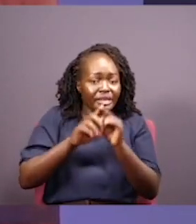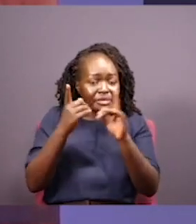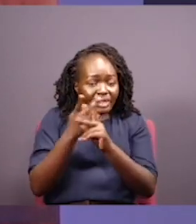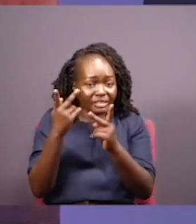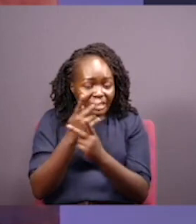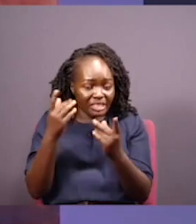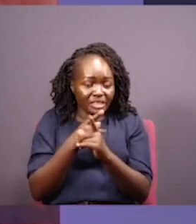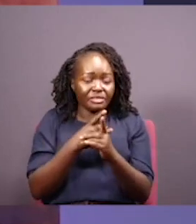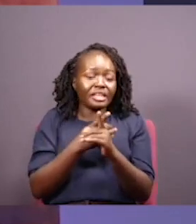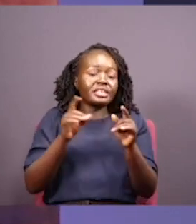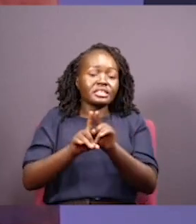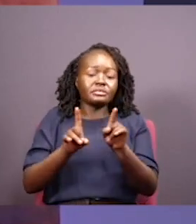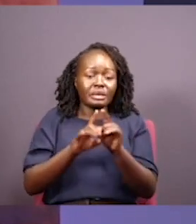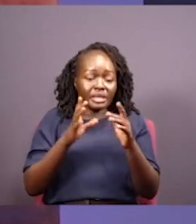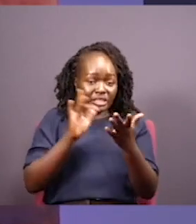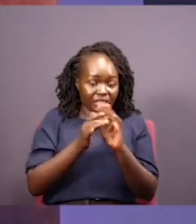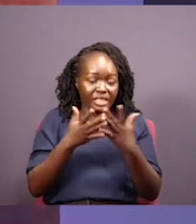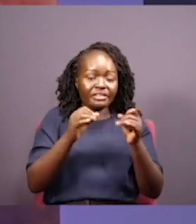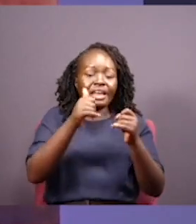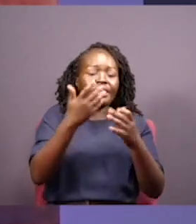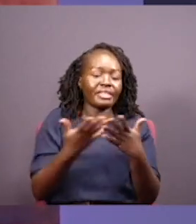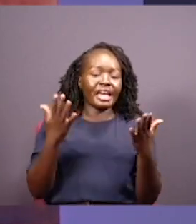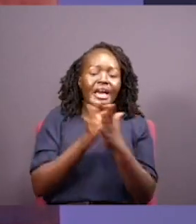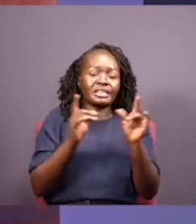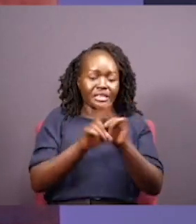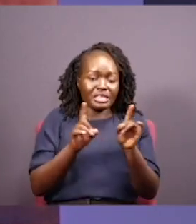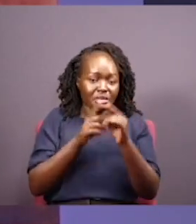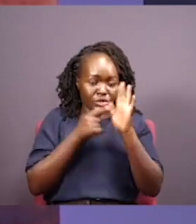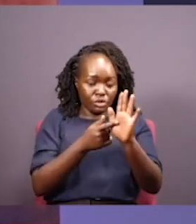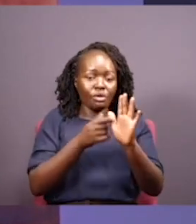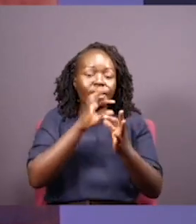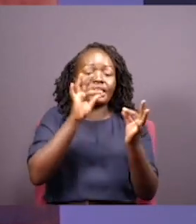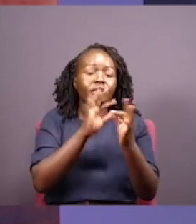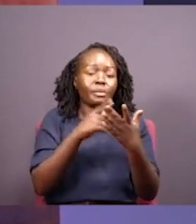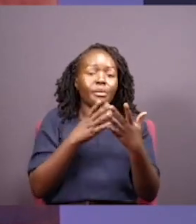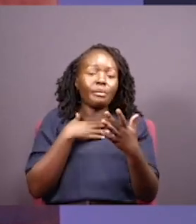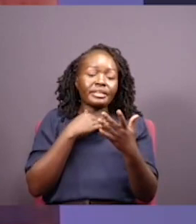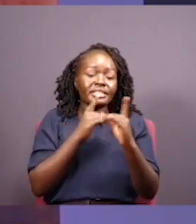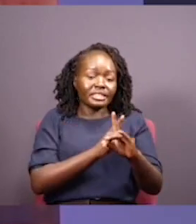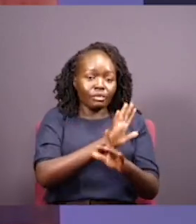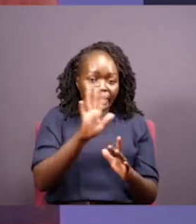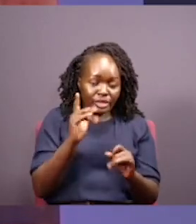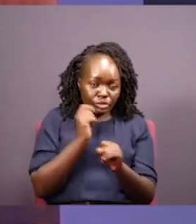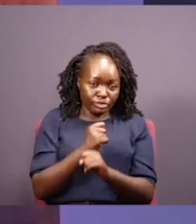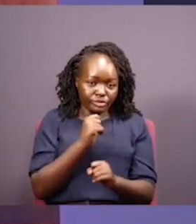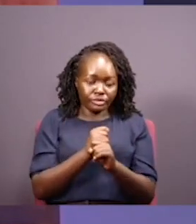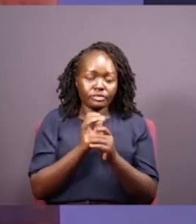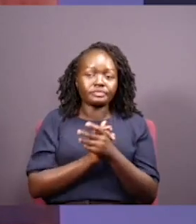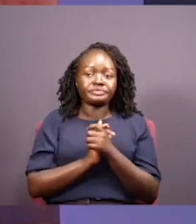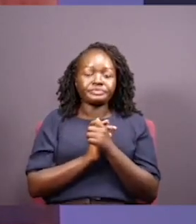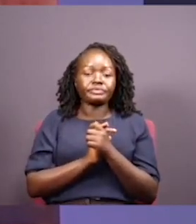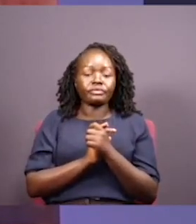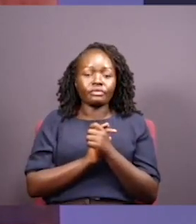metaphor aimed at graphically depicting what he wanted his disciples to do. Now, in the